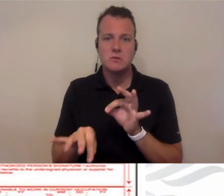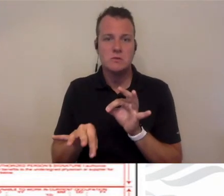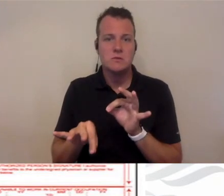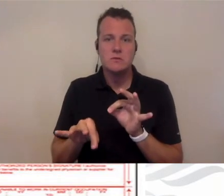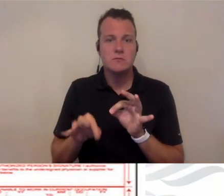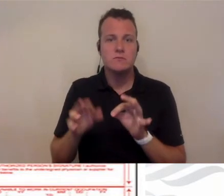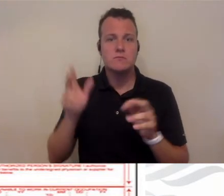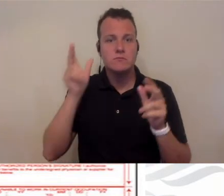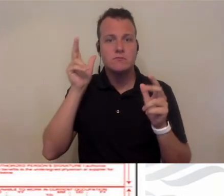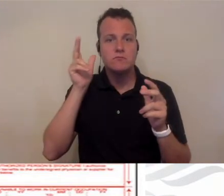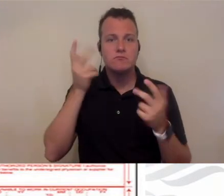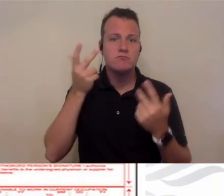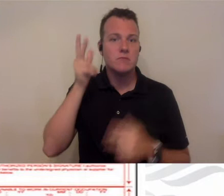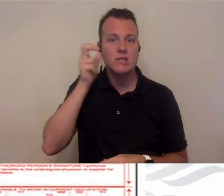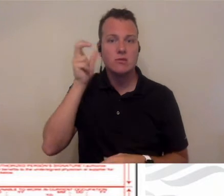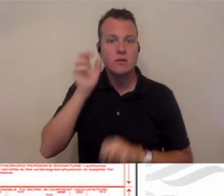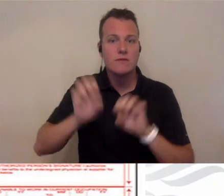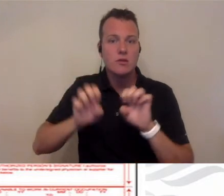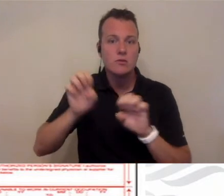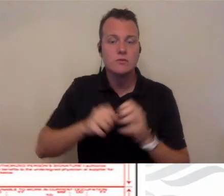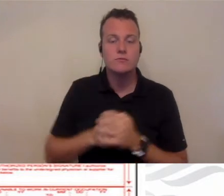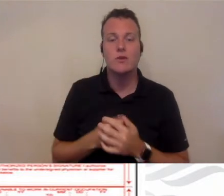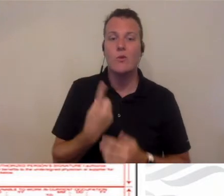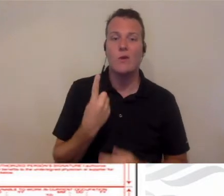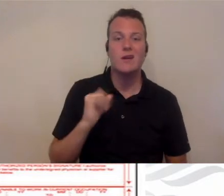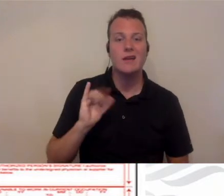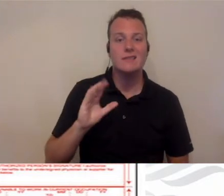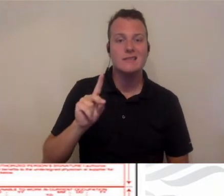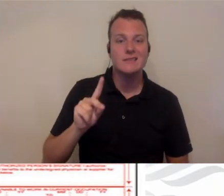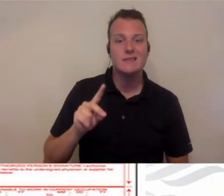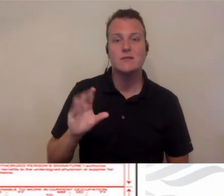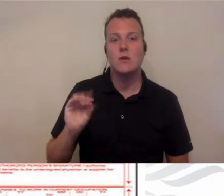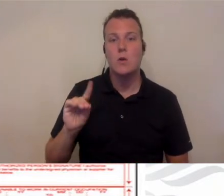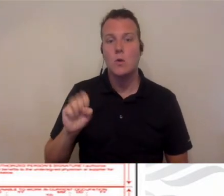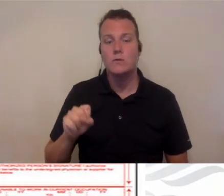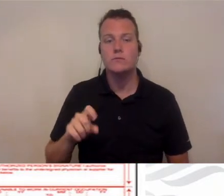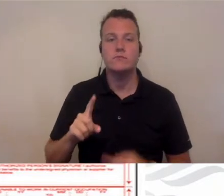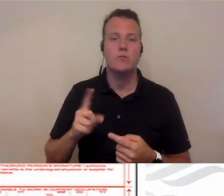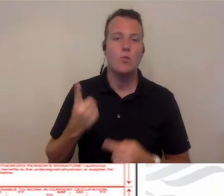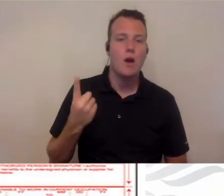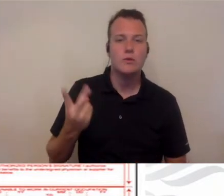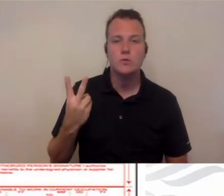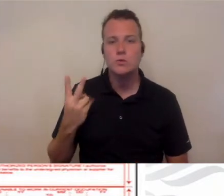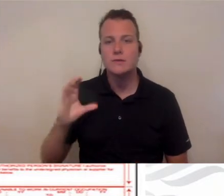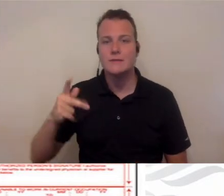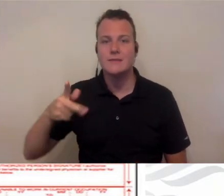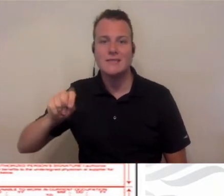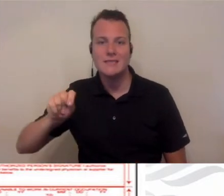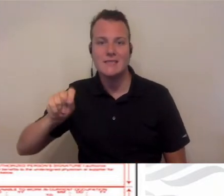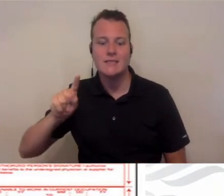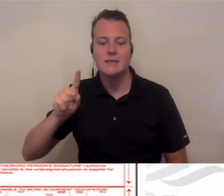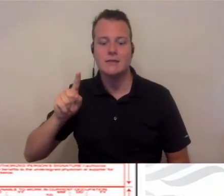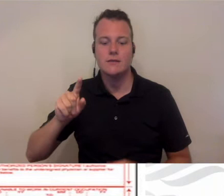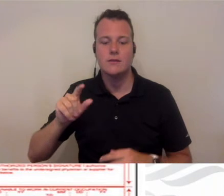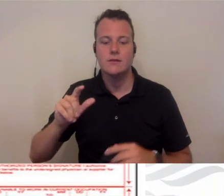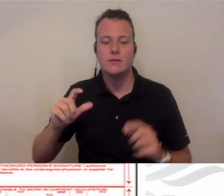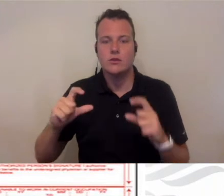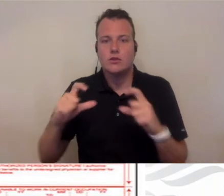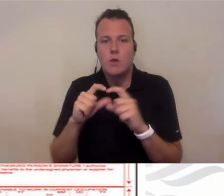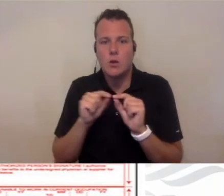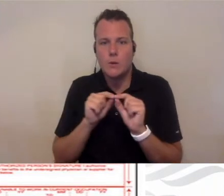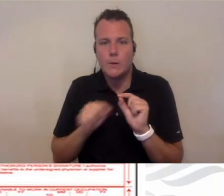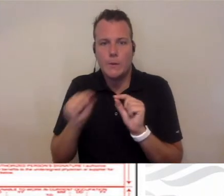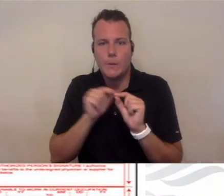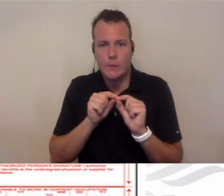evaluation, you may have 1 ICD code and maybe 1 or 2 CPT codes, which go in the smaller circle at